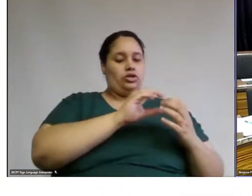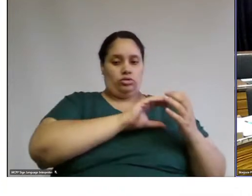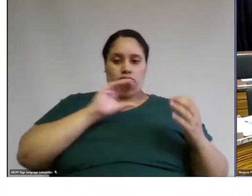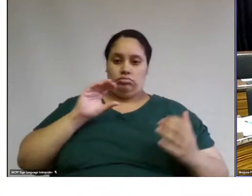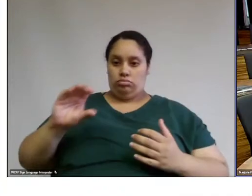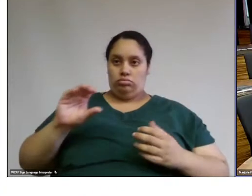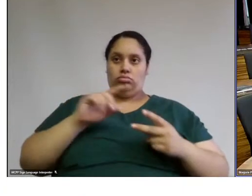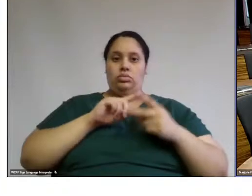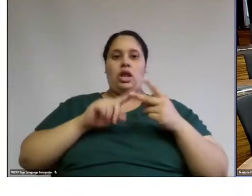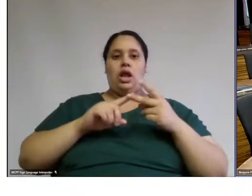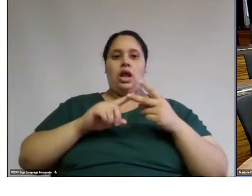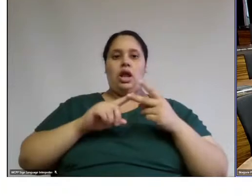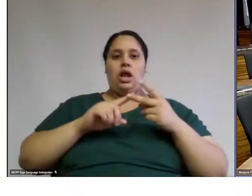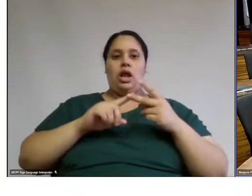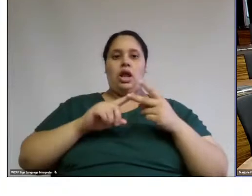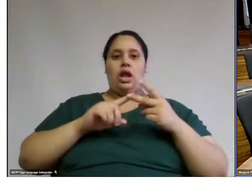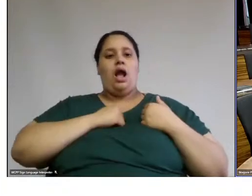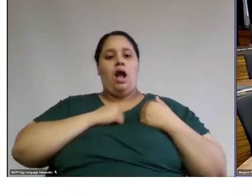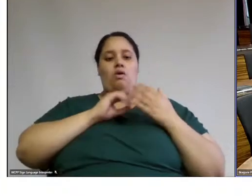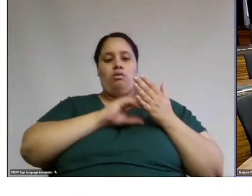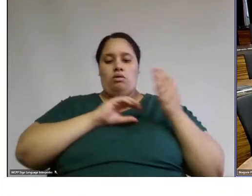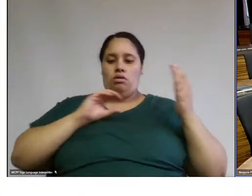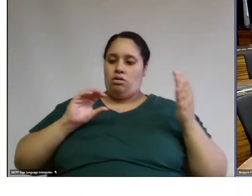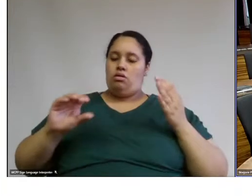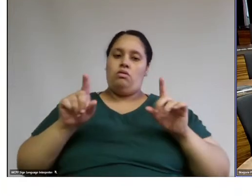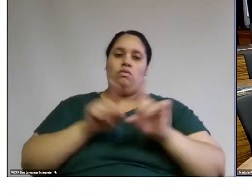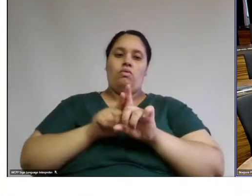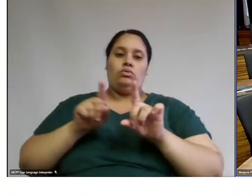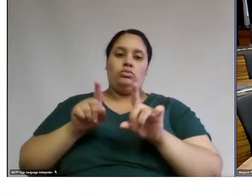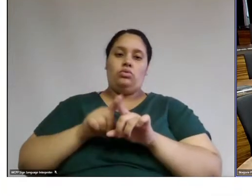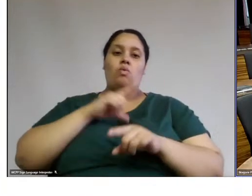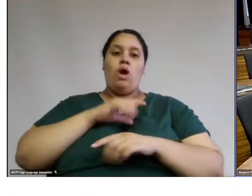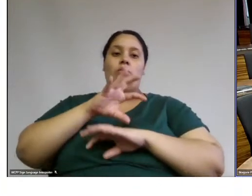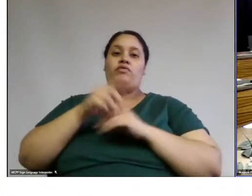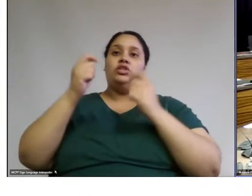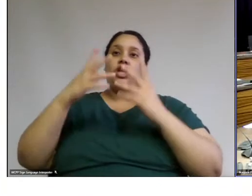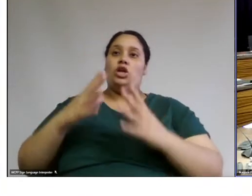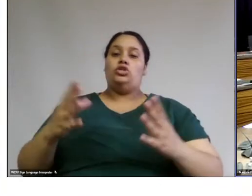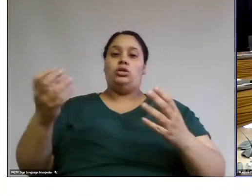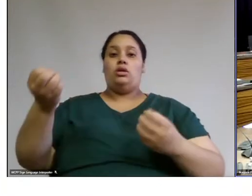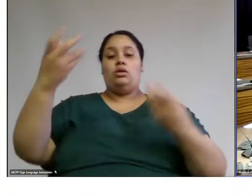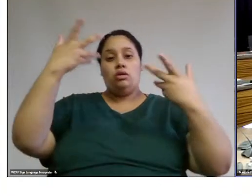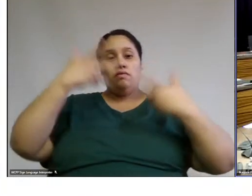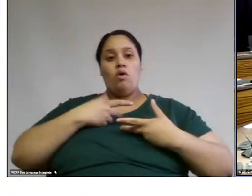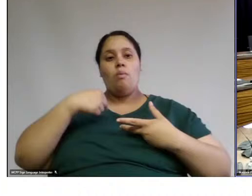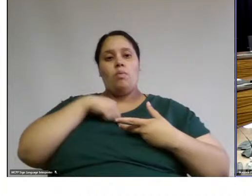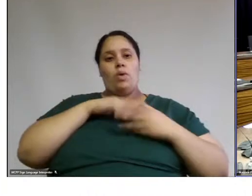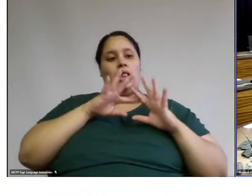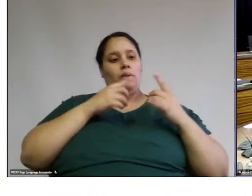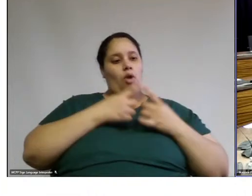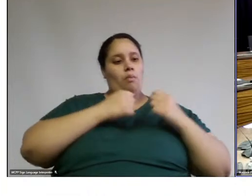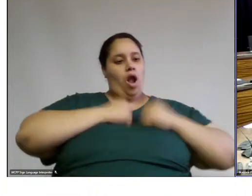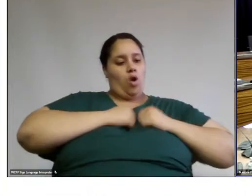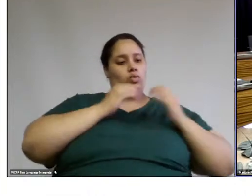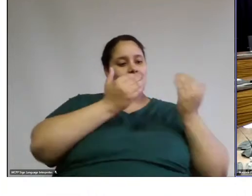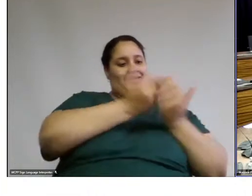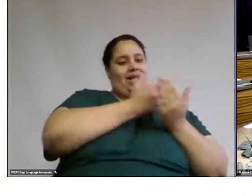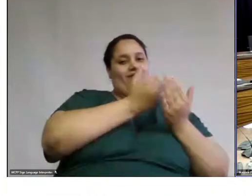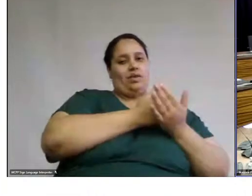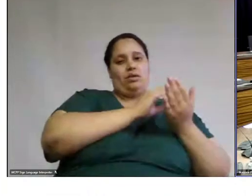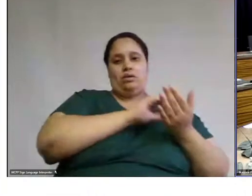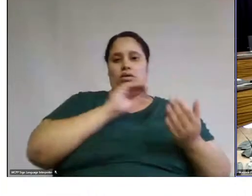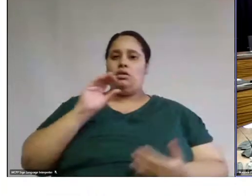savings, because one of the things that Provincial Treasury indicated to us that the department must also effect its own savings, because the